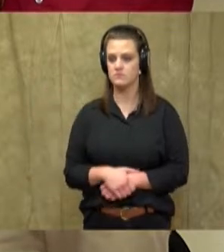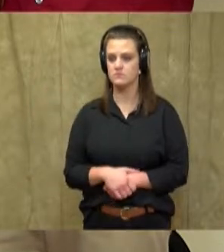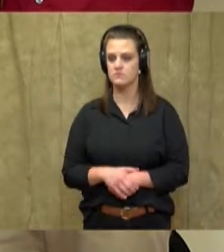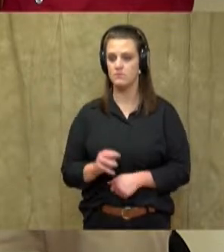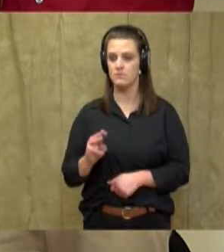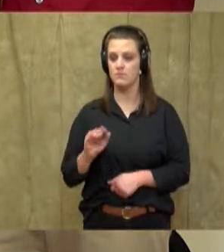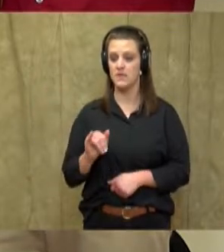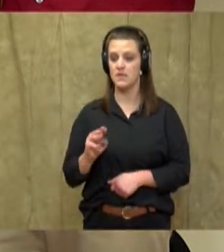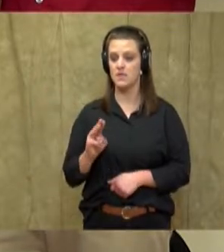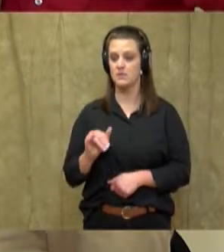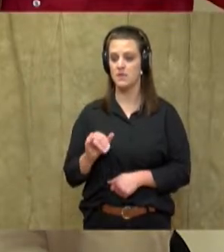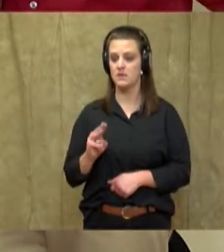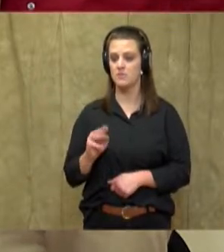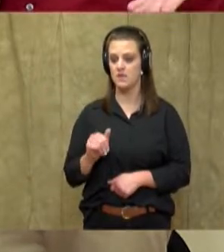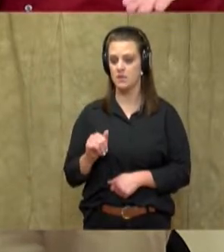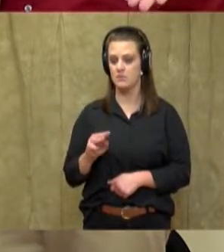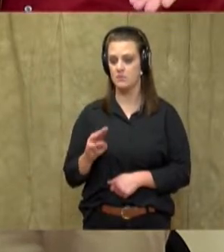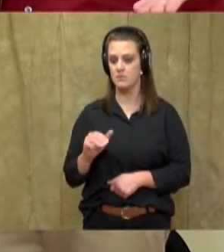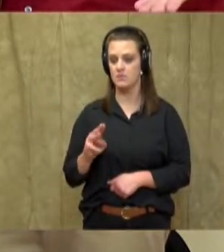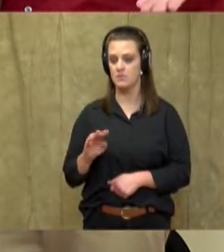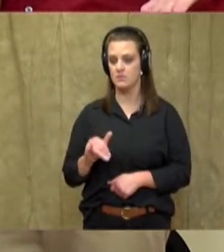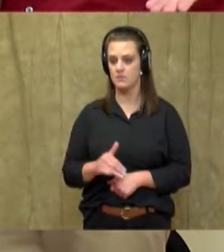Me, me, me.